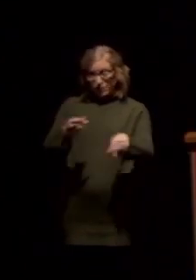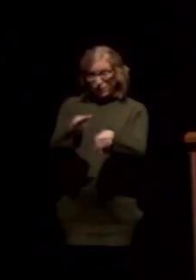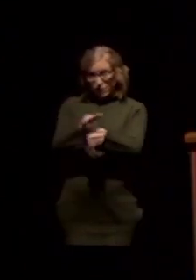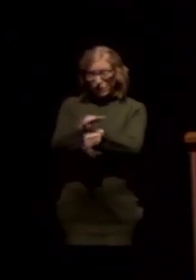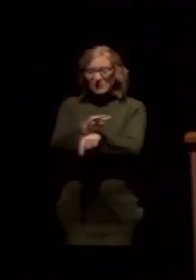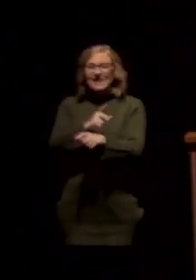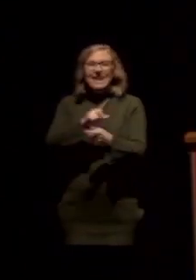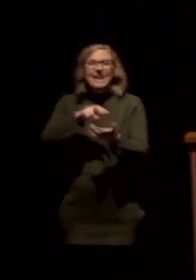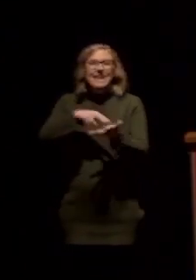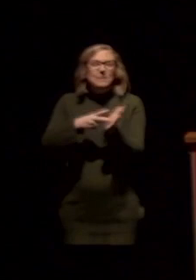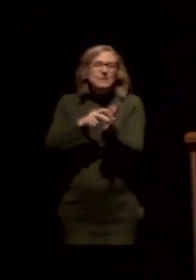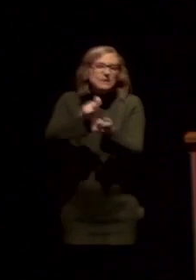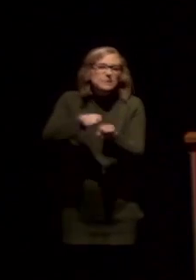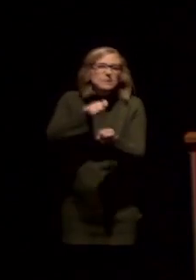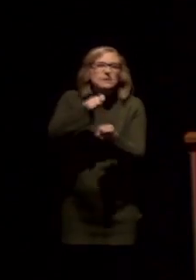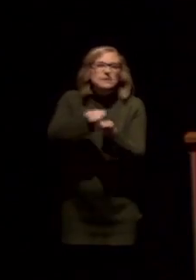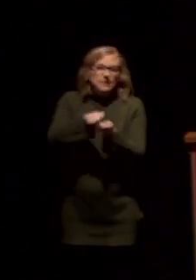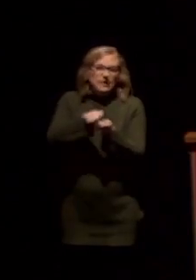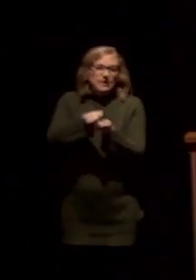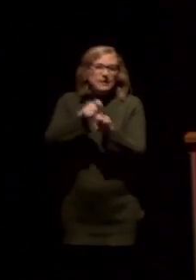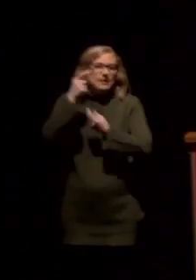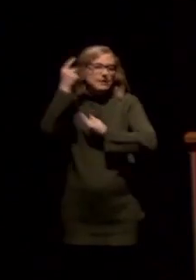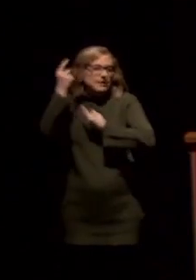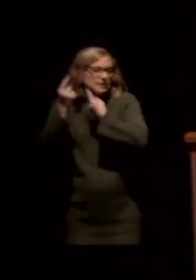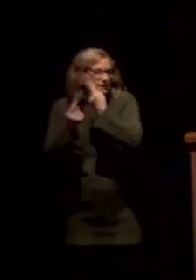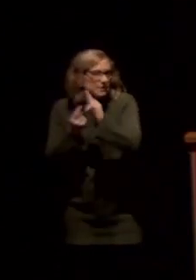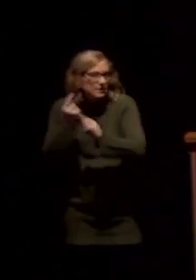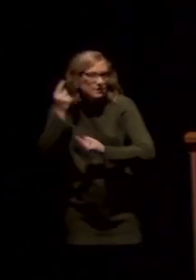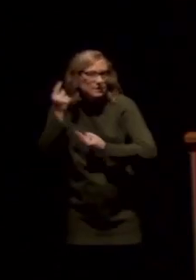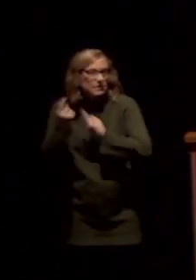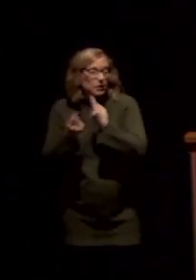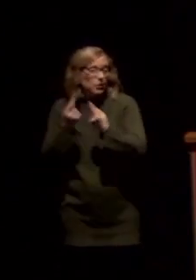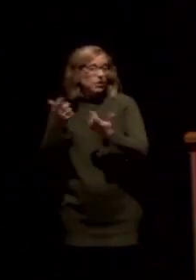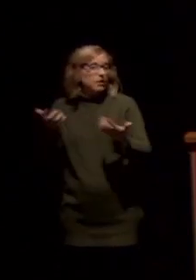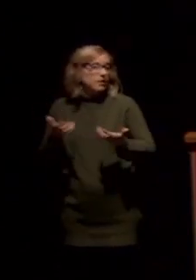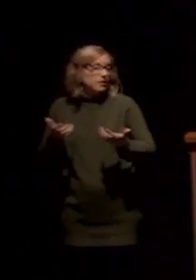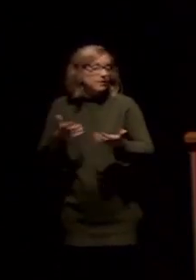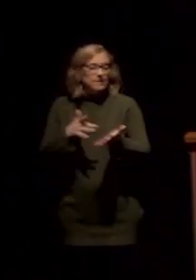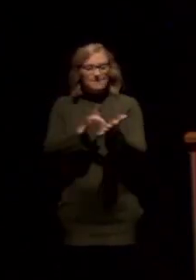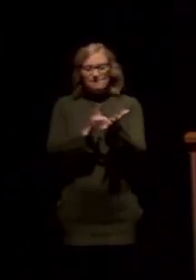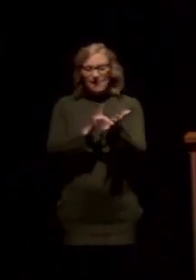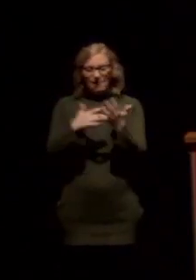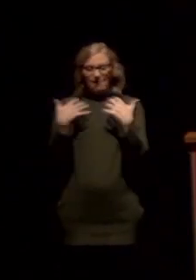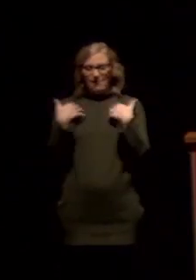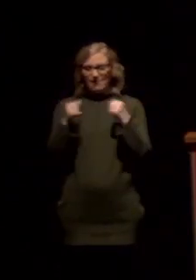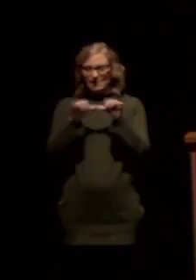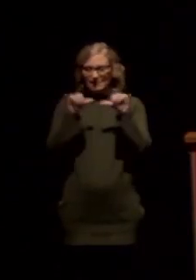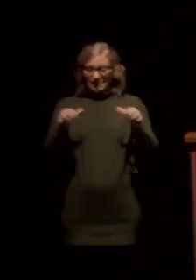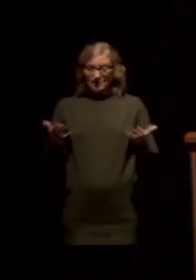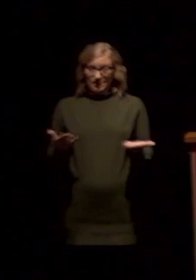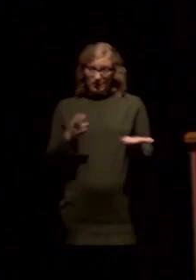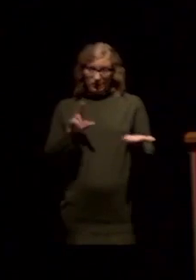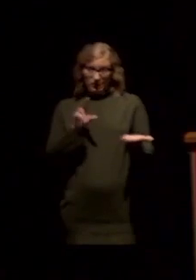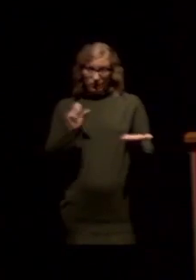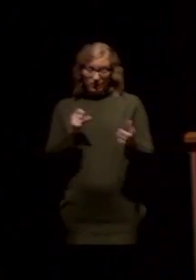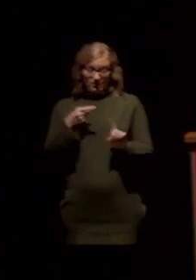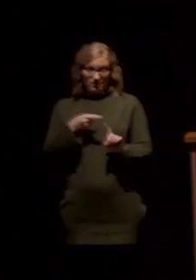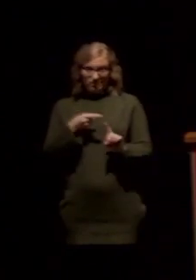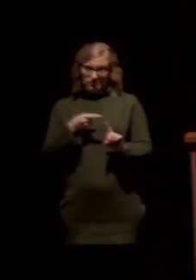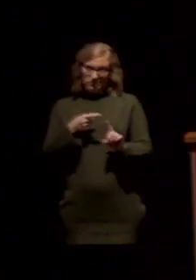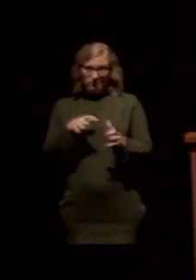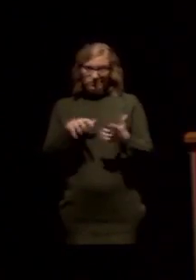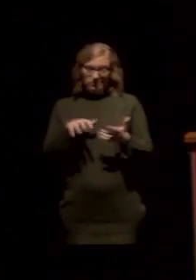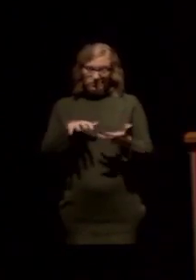mean specifically taking into consideration the fact that the medical health system here in the United States is